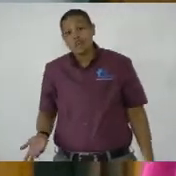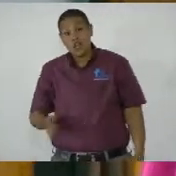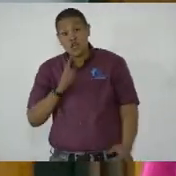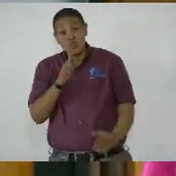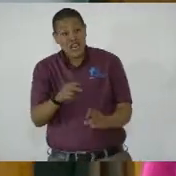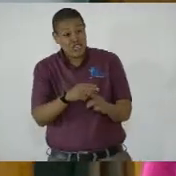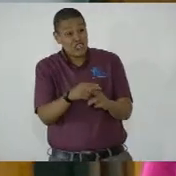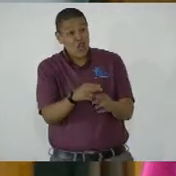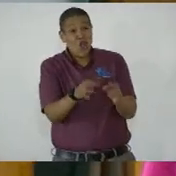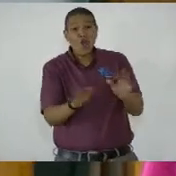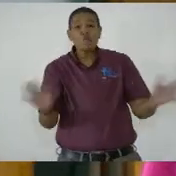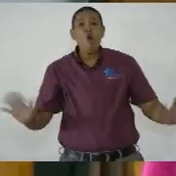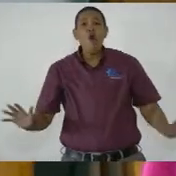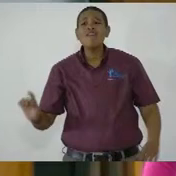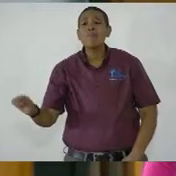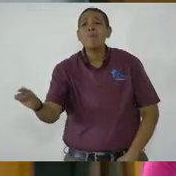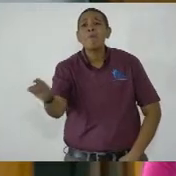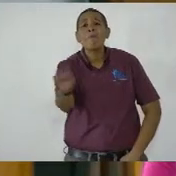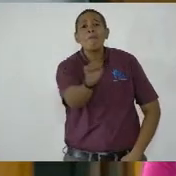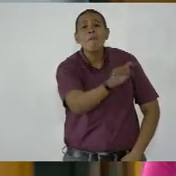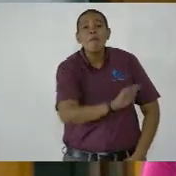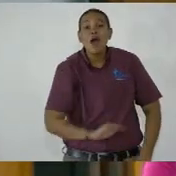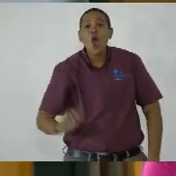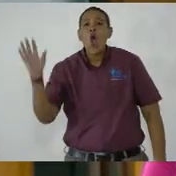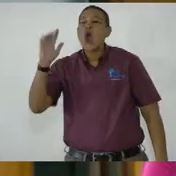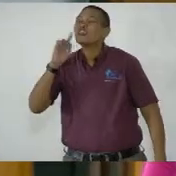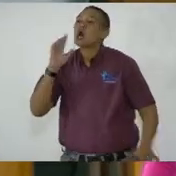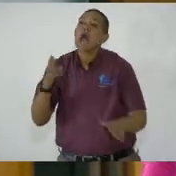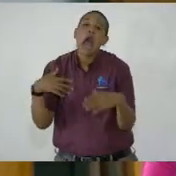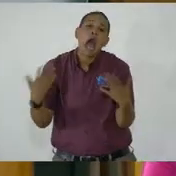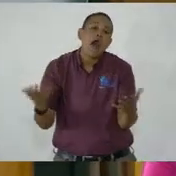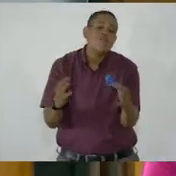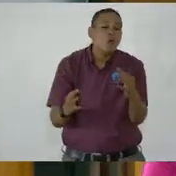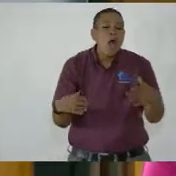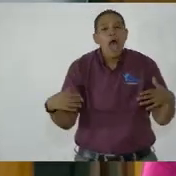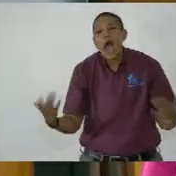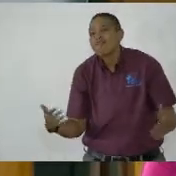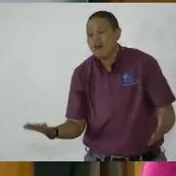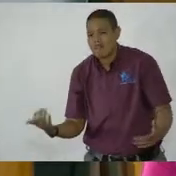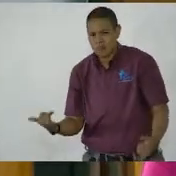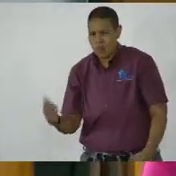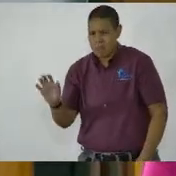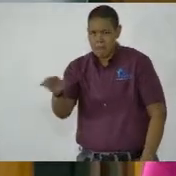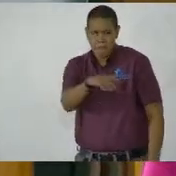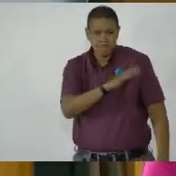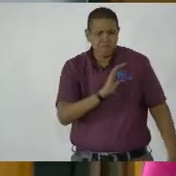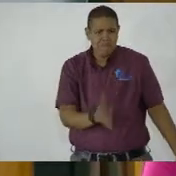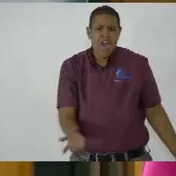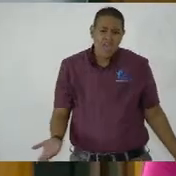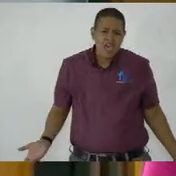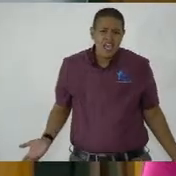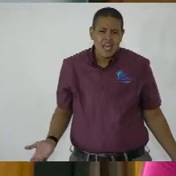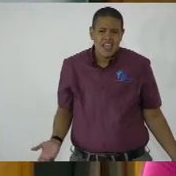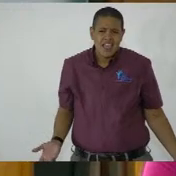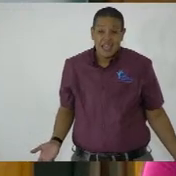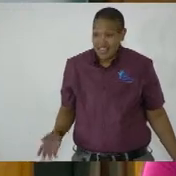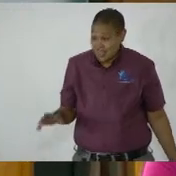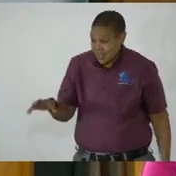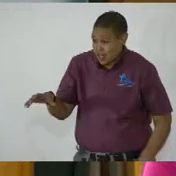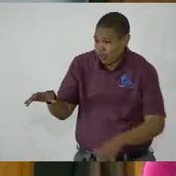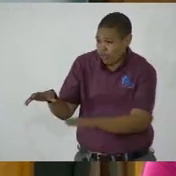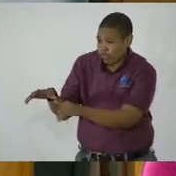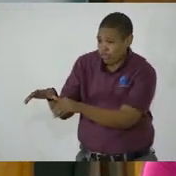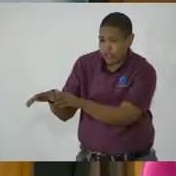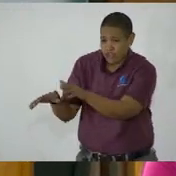of courts, which was a challenge in previous years. But then again, many are underutilized. There's